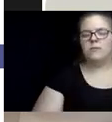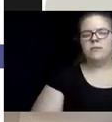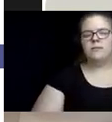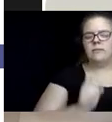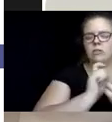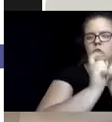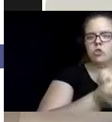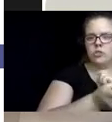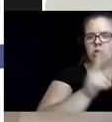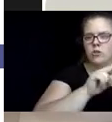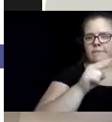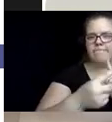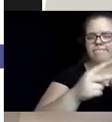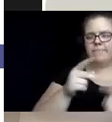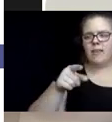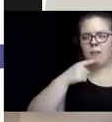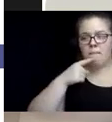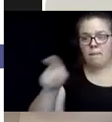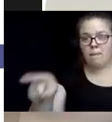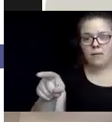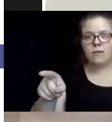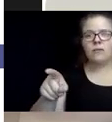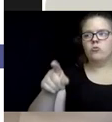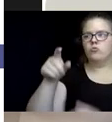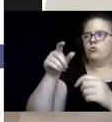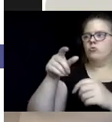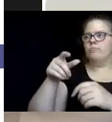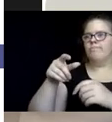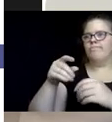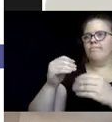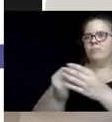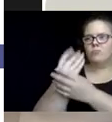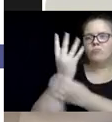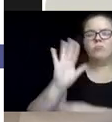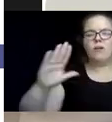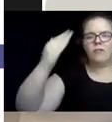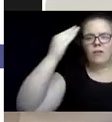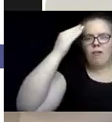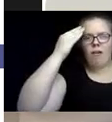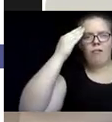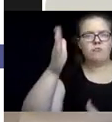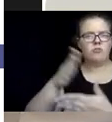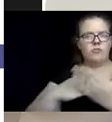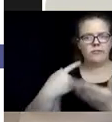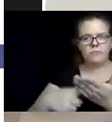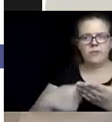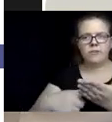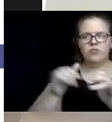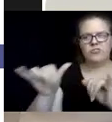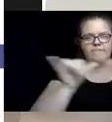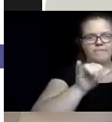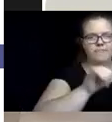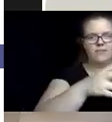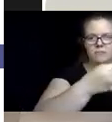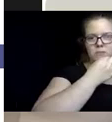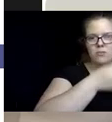changing the perceptions of the public to expand their knowledge into some of the issues that I discussed from the experts. Next slide.